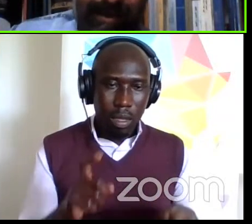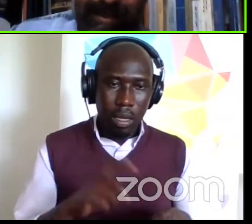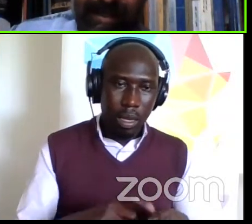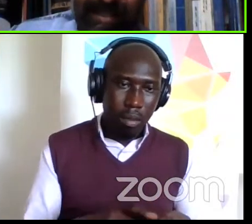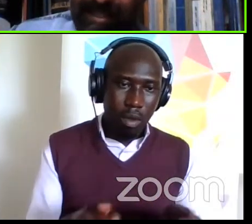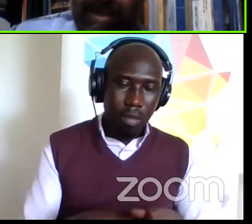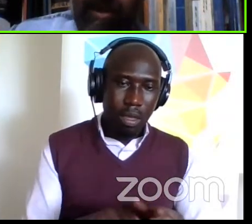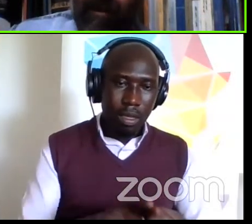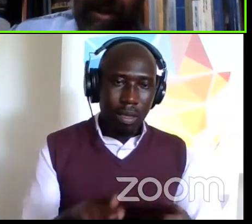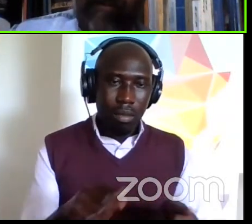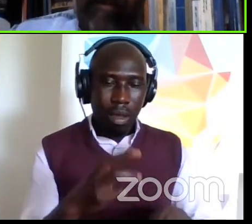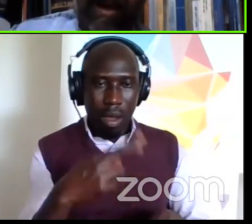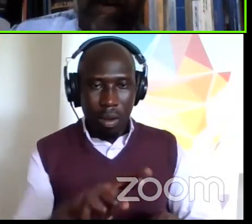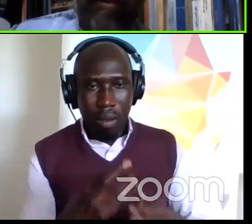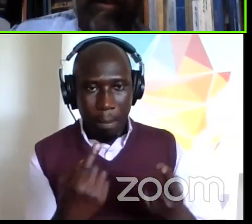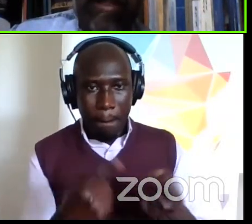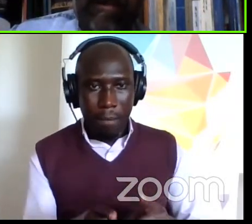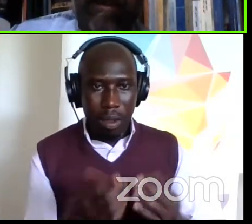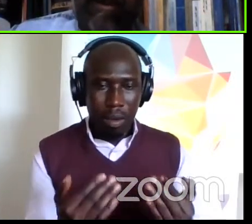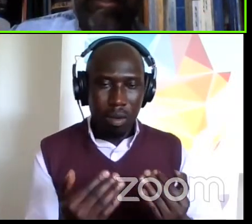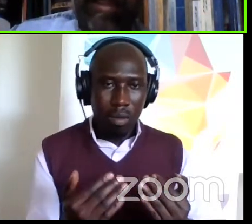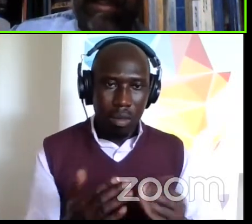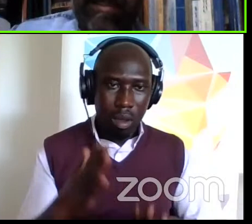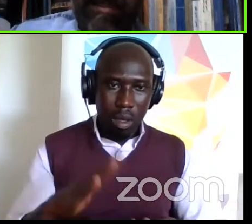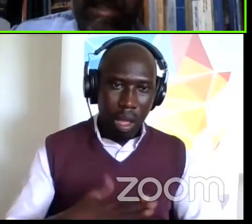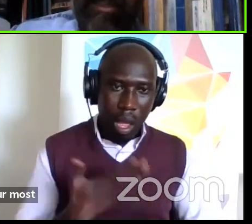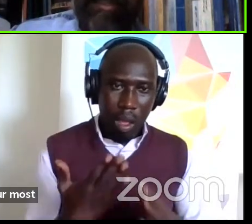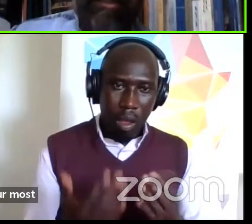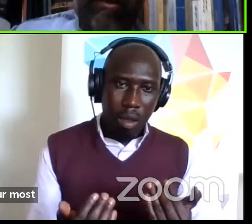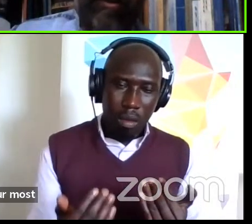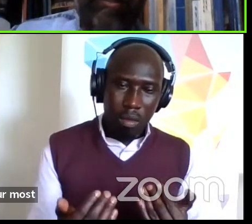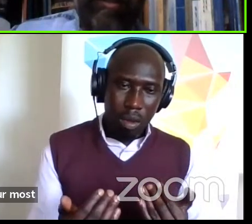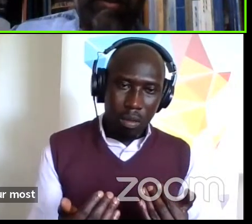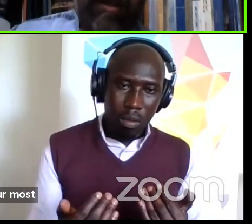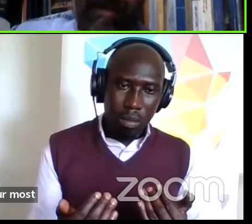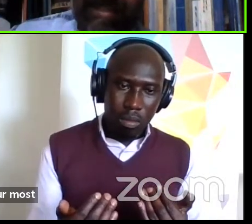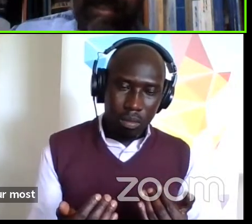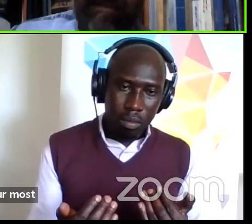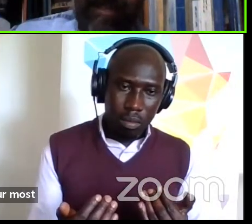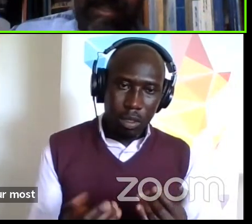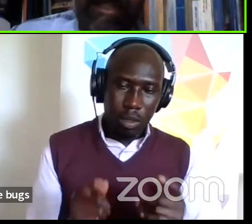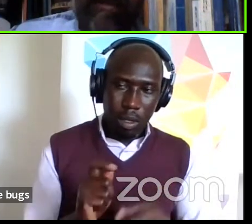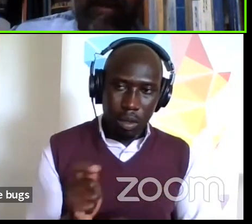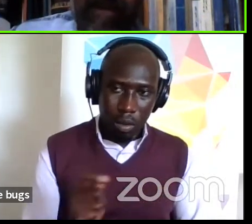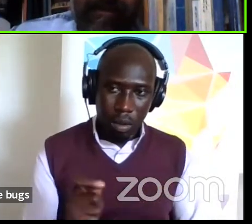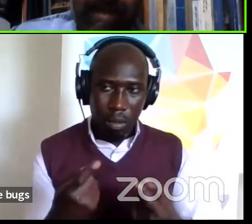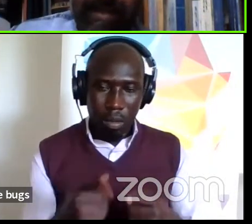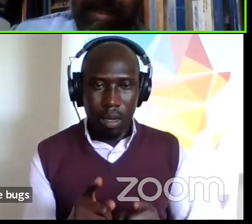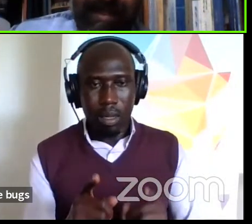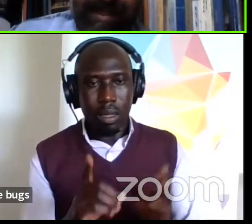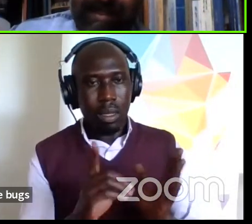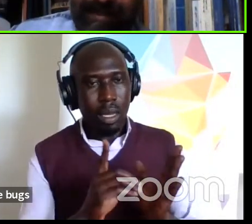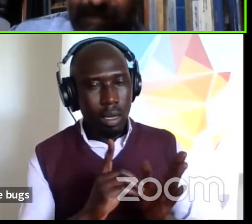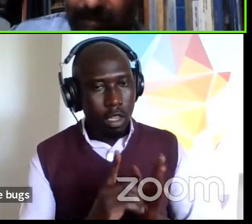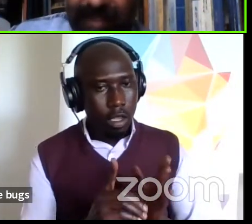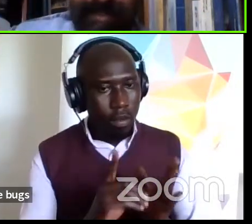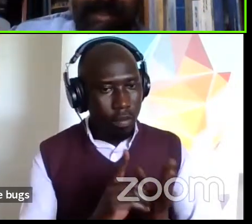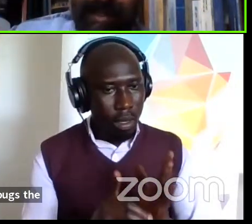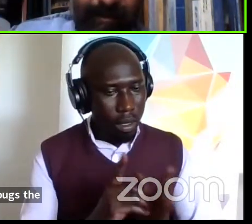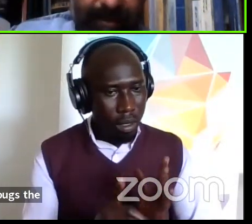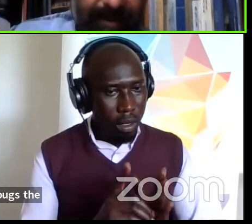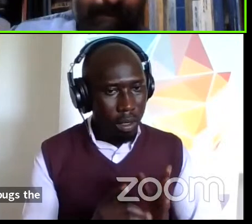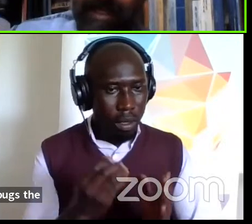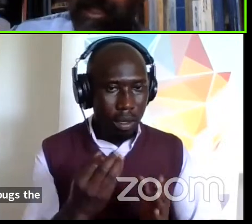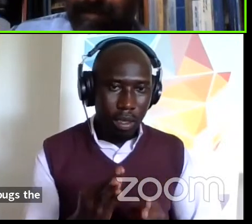rights. And I think one of our most problem, not the legislations or the tools, but the definitions. If we have, if